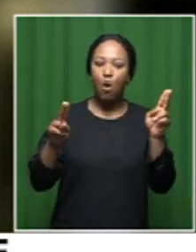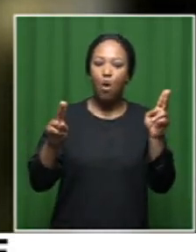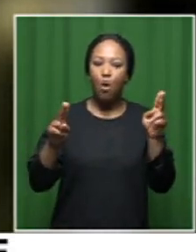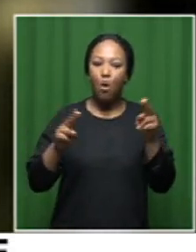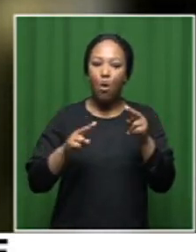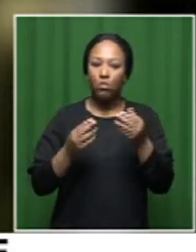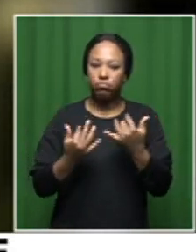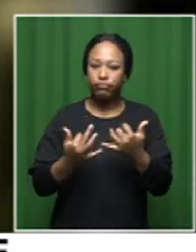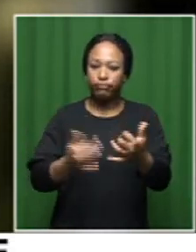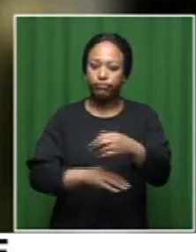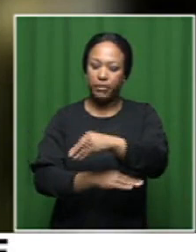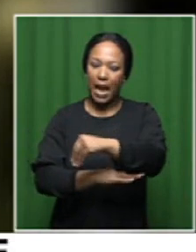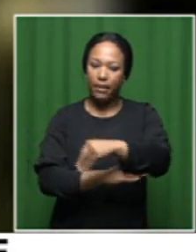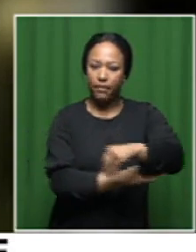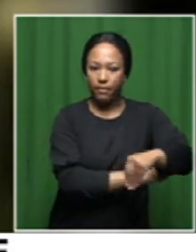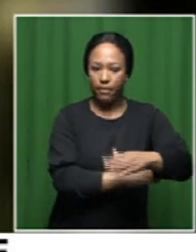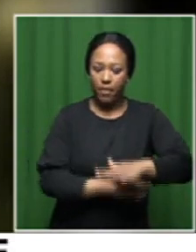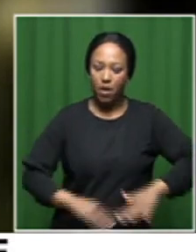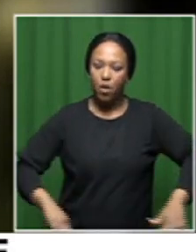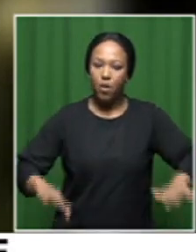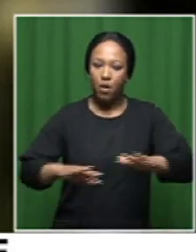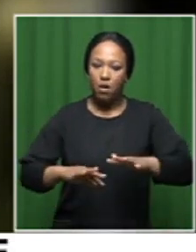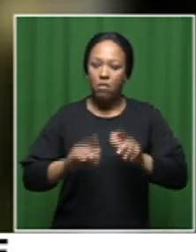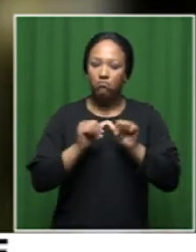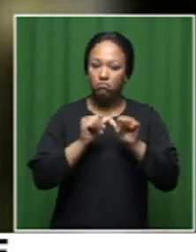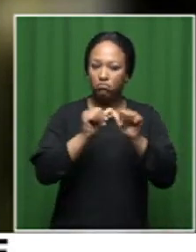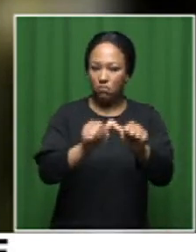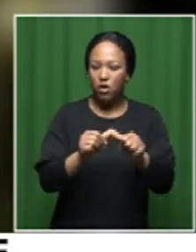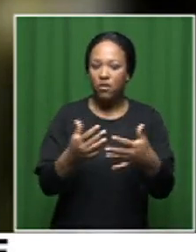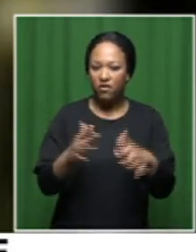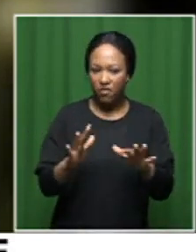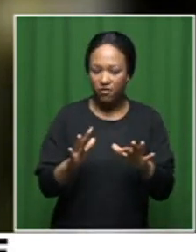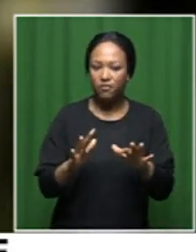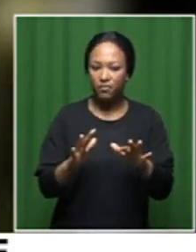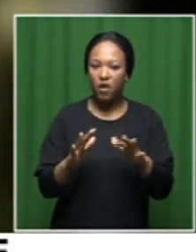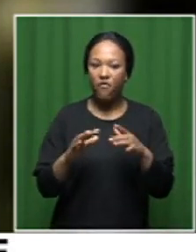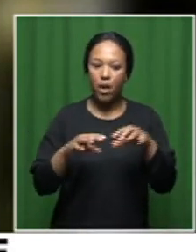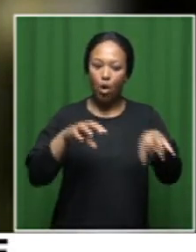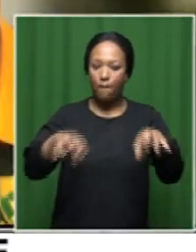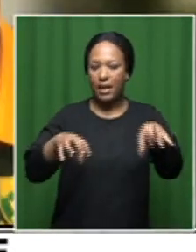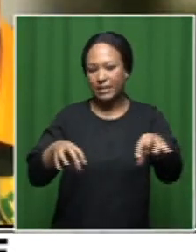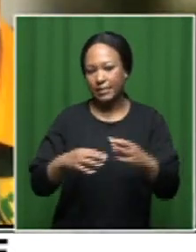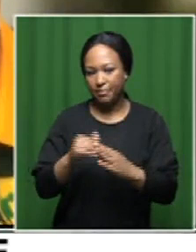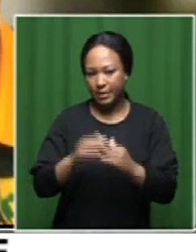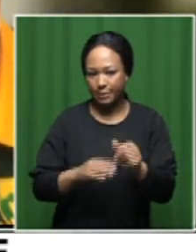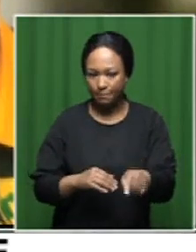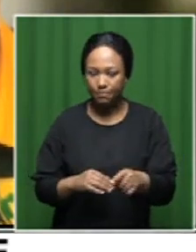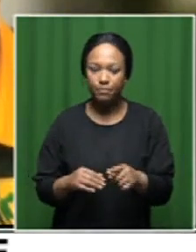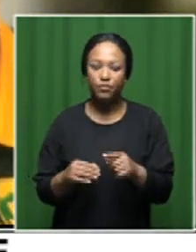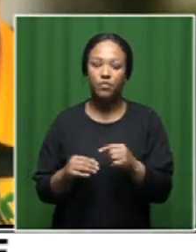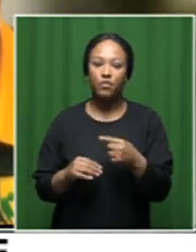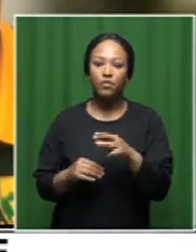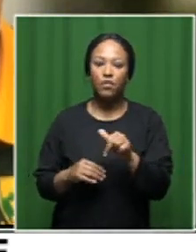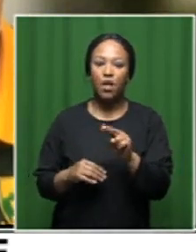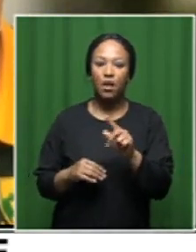they're looking to buy. And then again, continued demand in security estates and sectional title complexes. All right, Grant, thank you so much